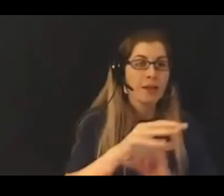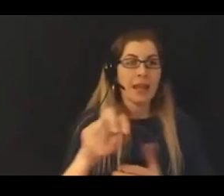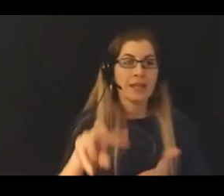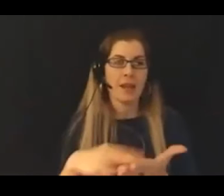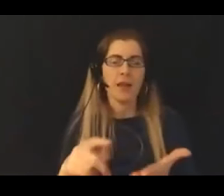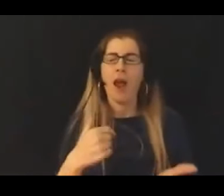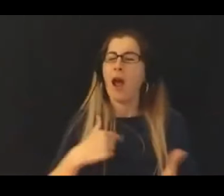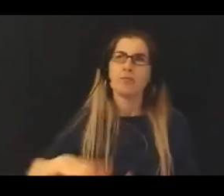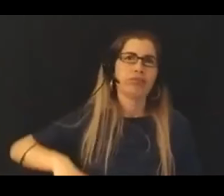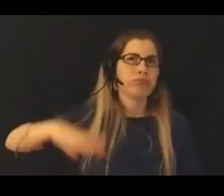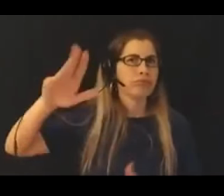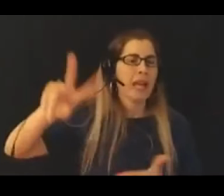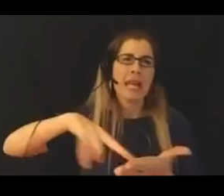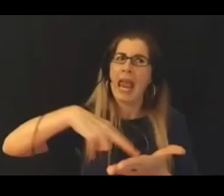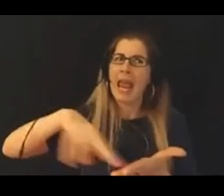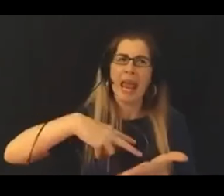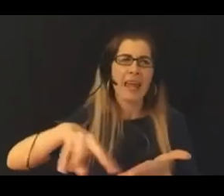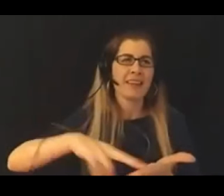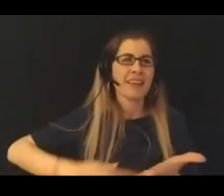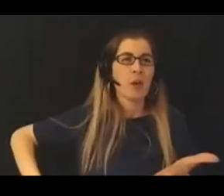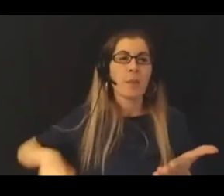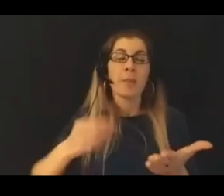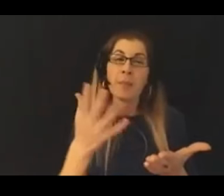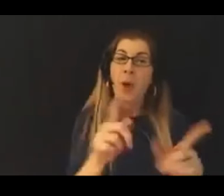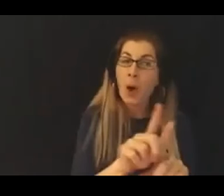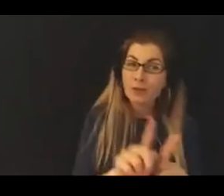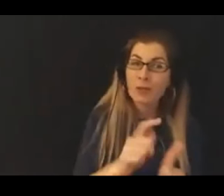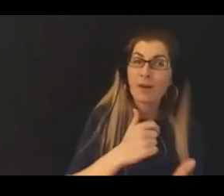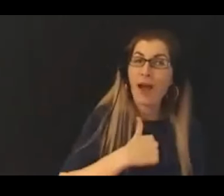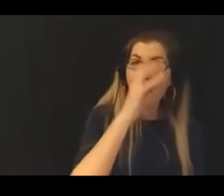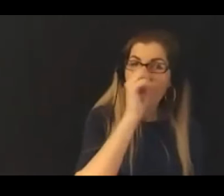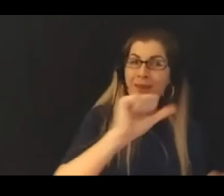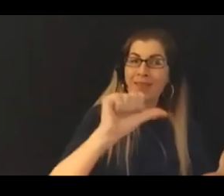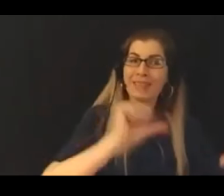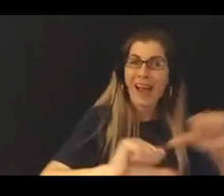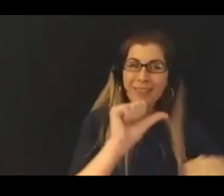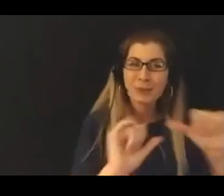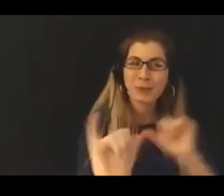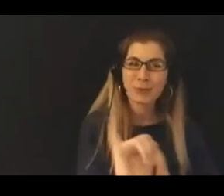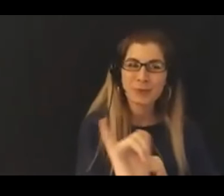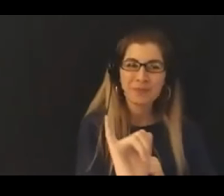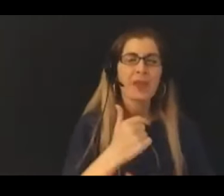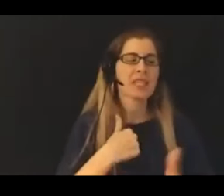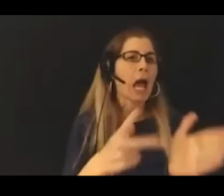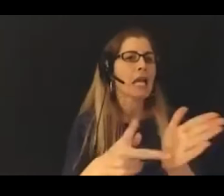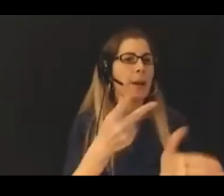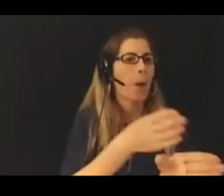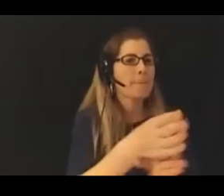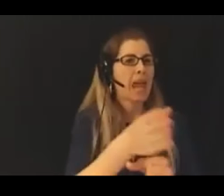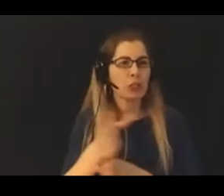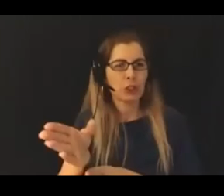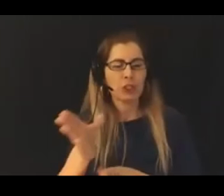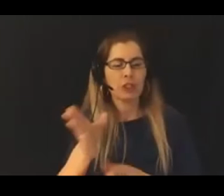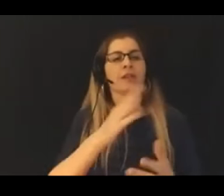entire life, but also very, very interested in science. And so I double majored there and then headed over